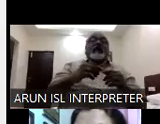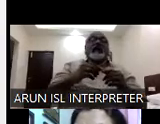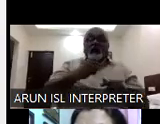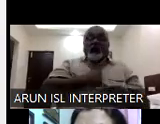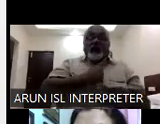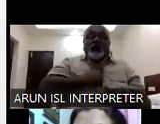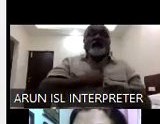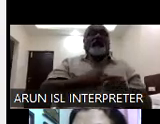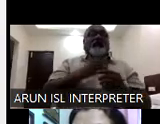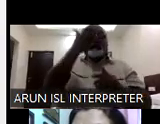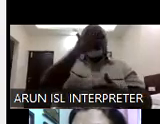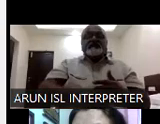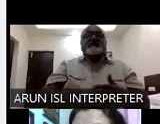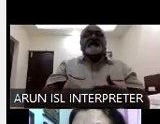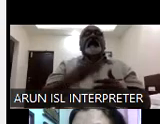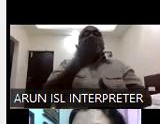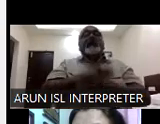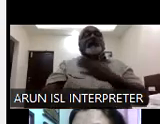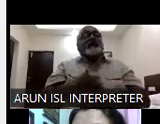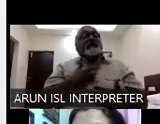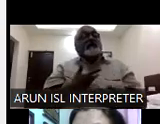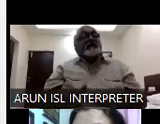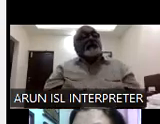Do you think there is a separate form required for them?